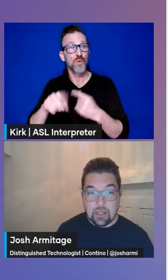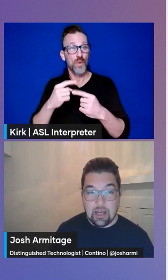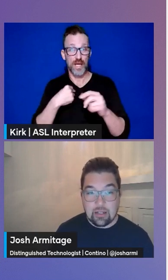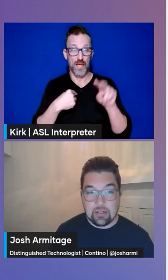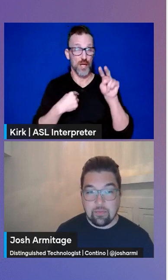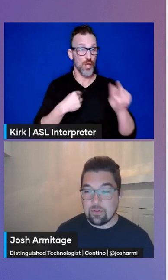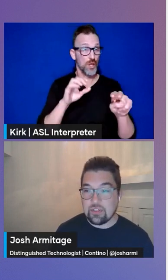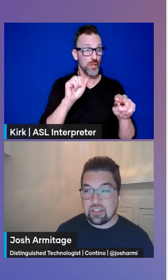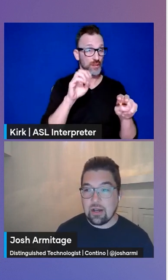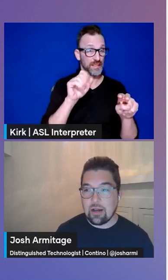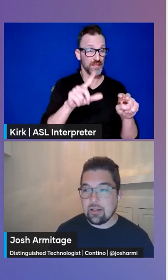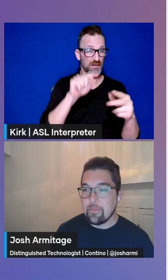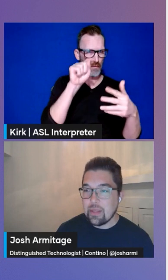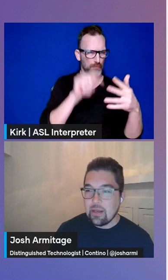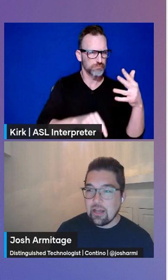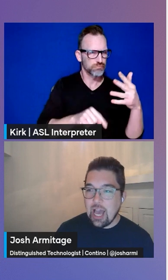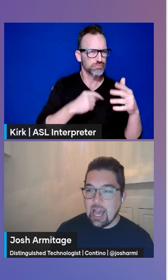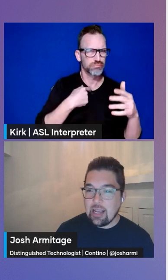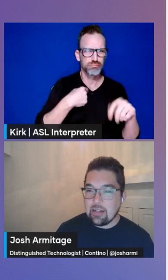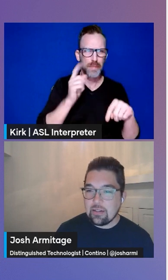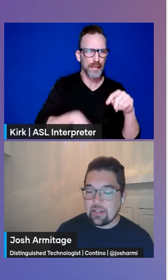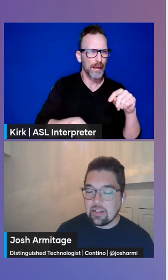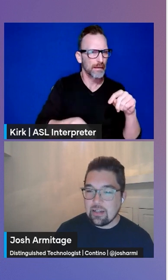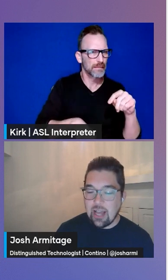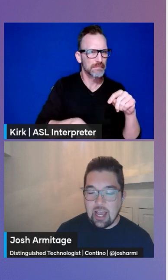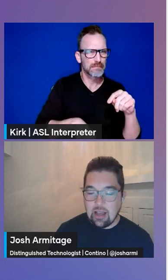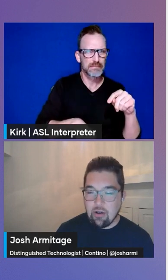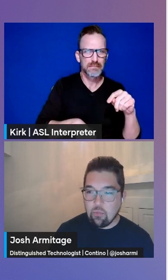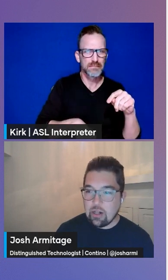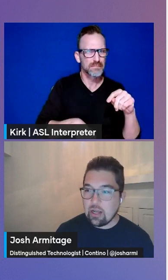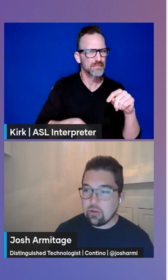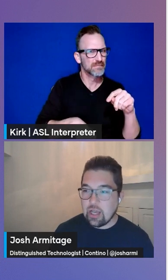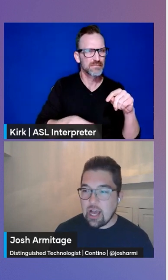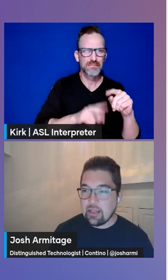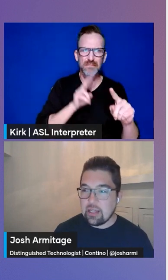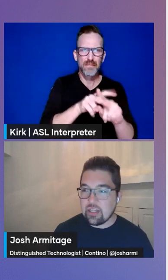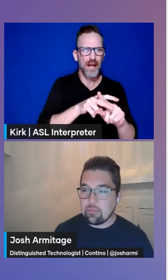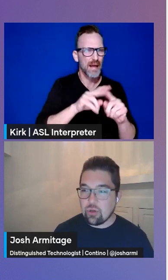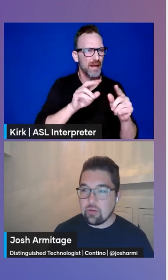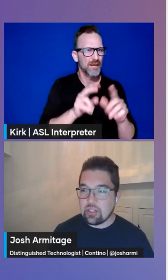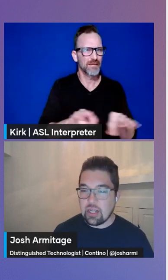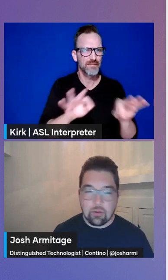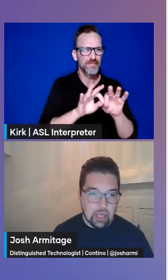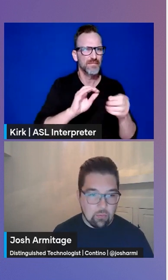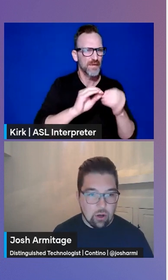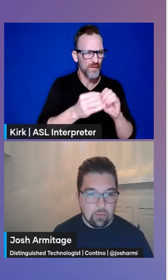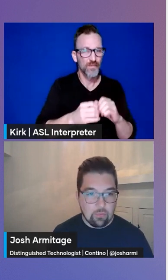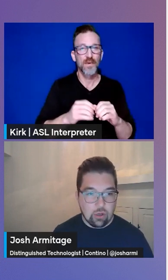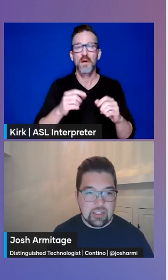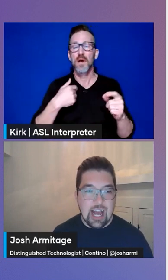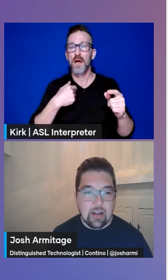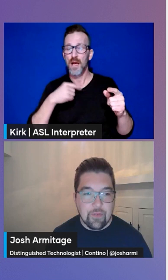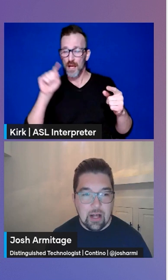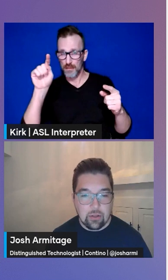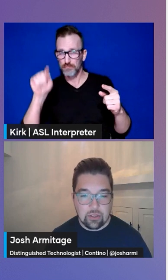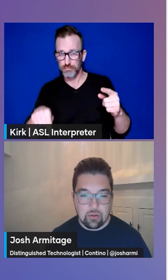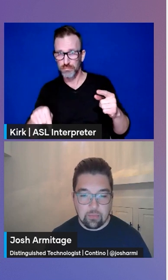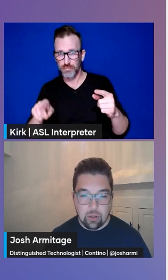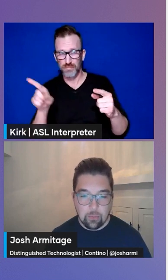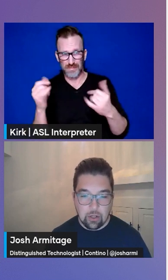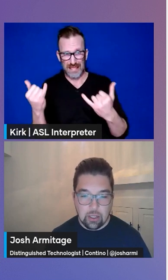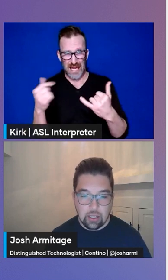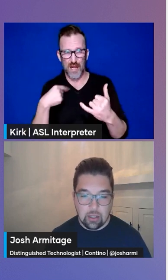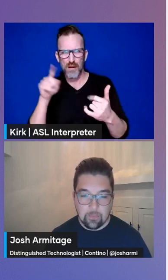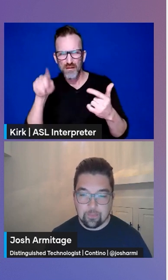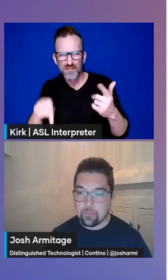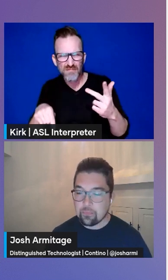do that for a start. And when I look at this, I'm trying to understand, okay, what tag values are